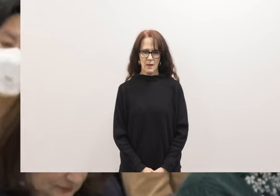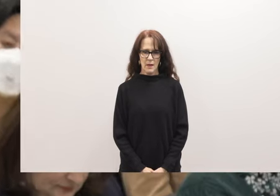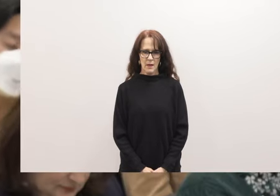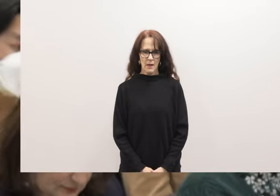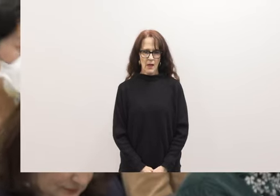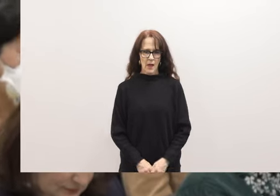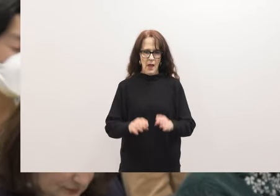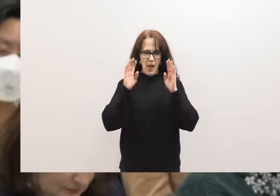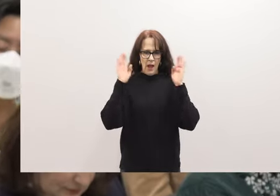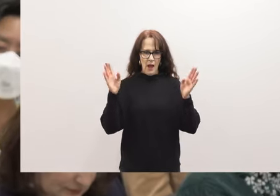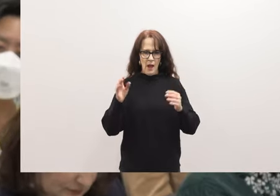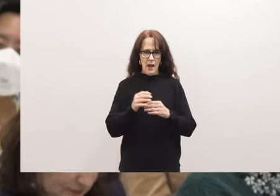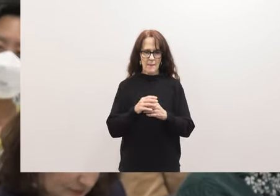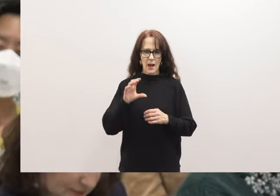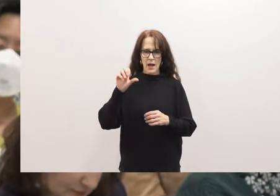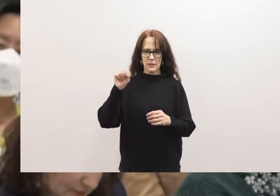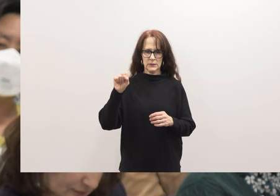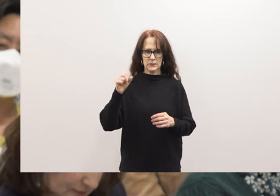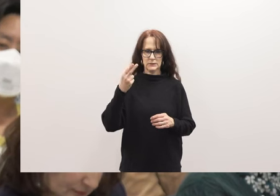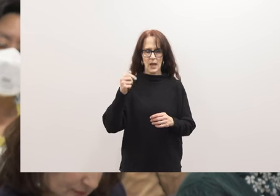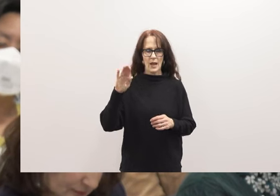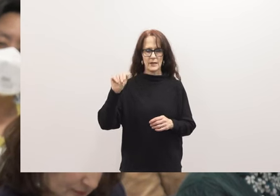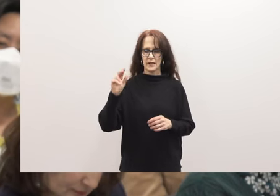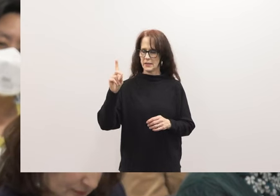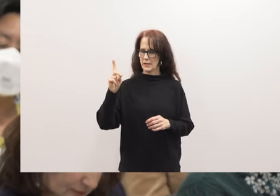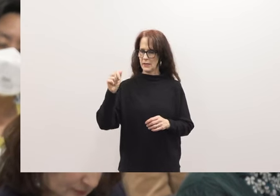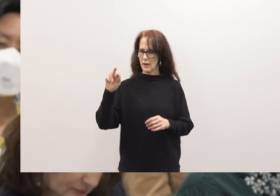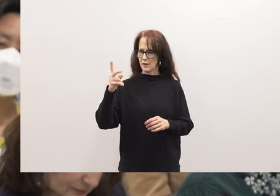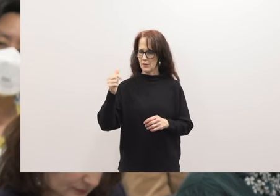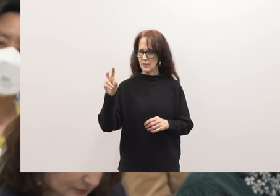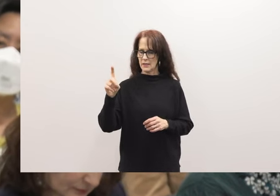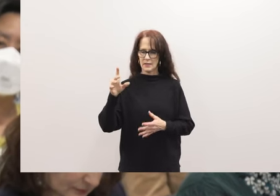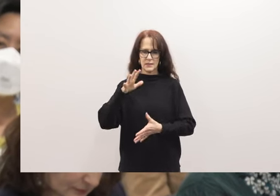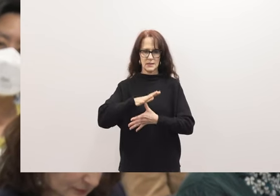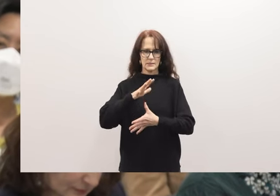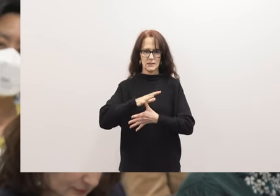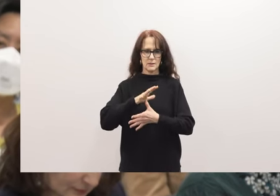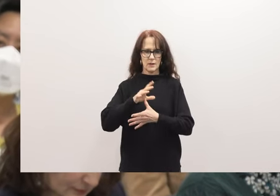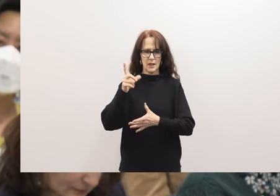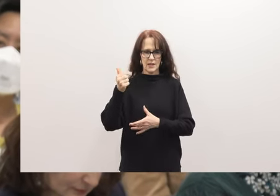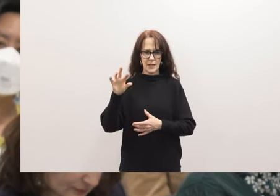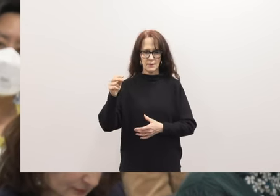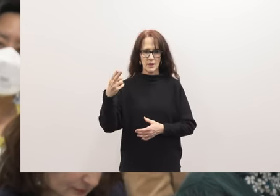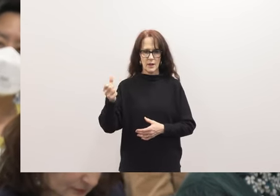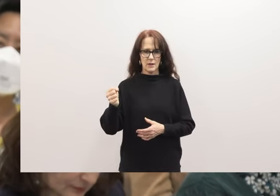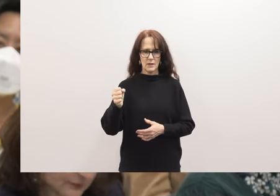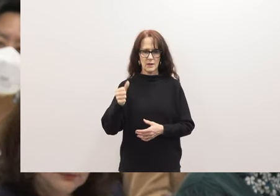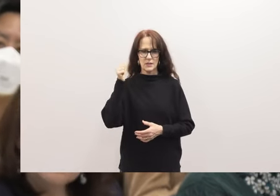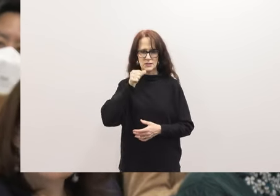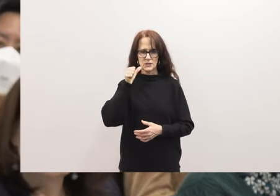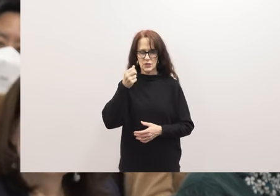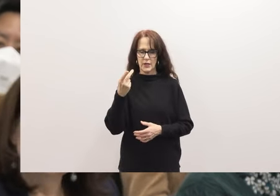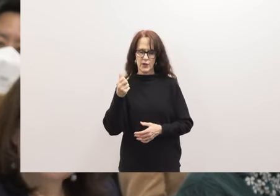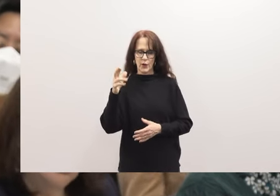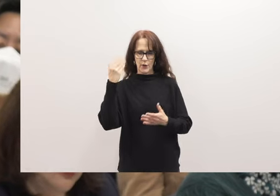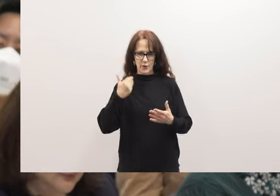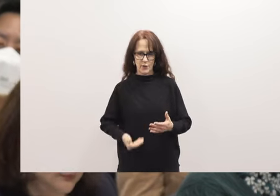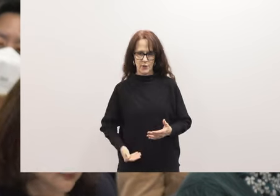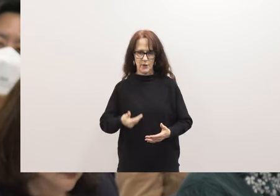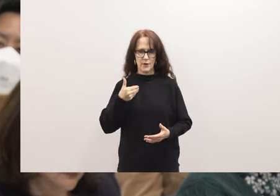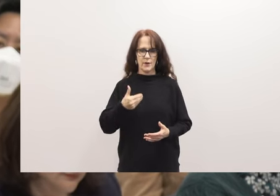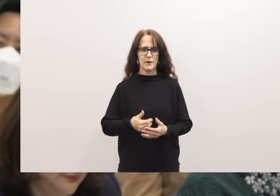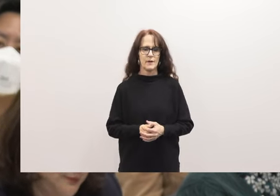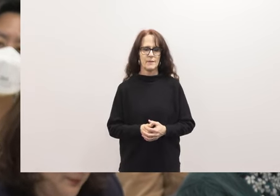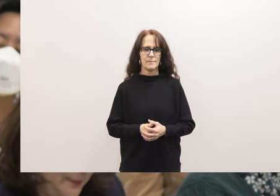Hello, my name is Shia Darden. I'm a student, a senior at Lakewood High School. My pronouns are she, her.